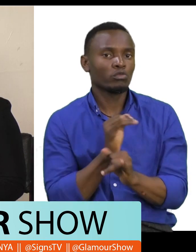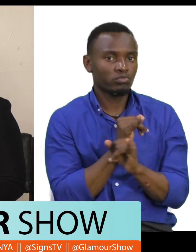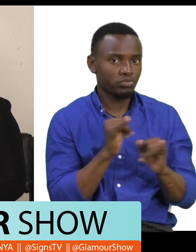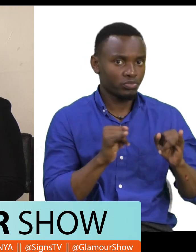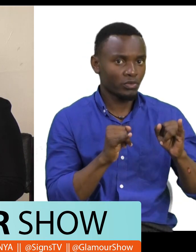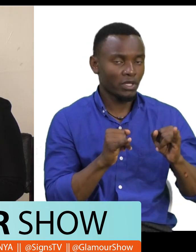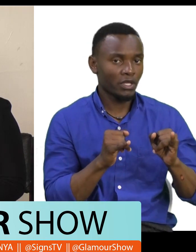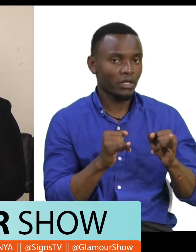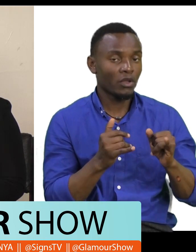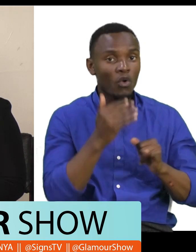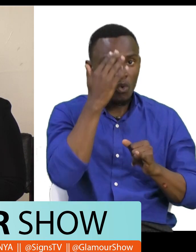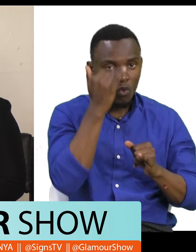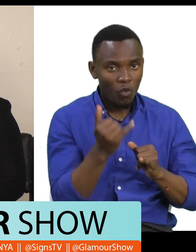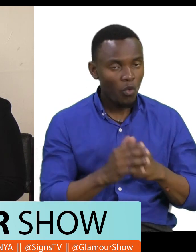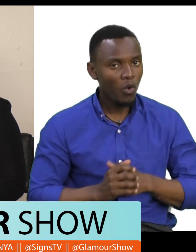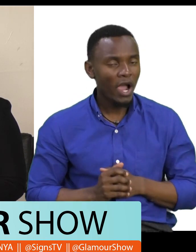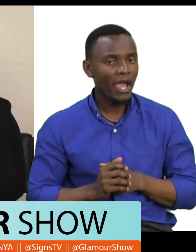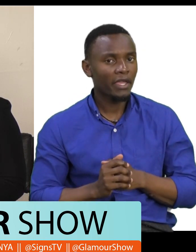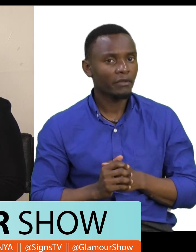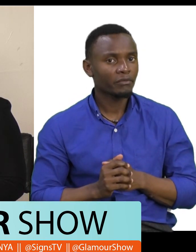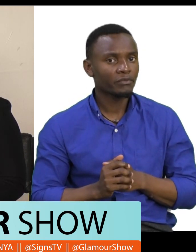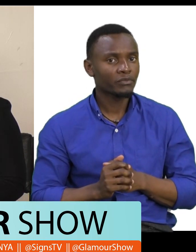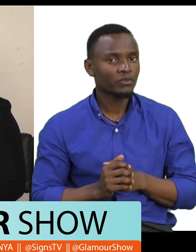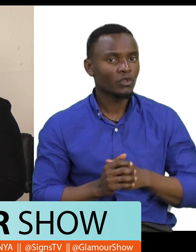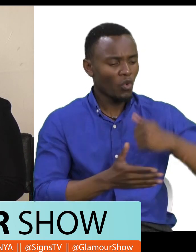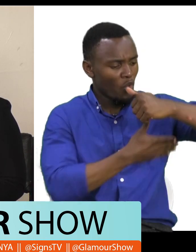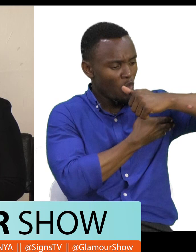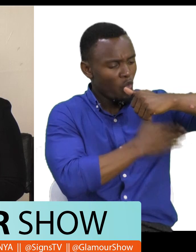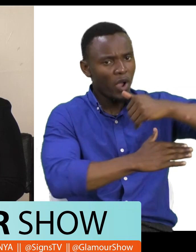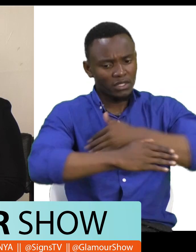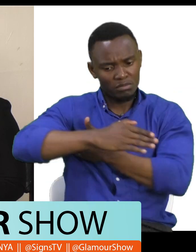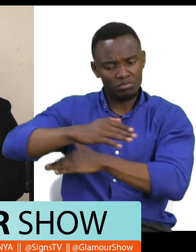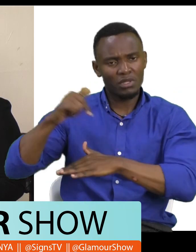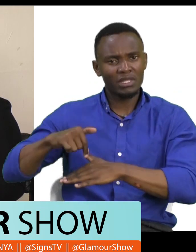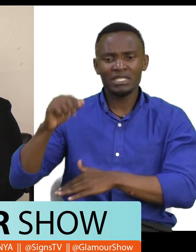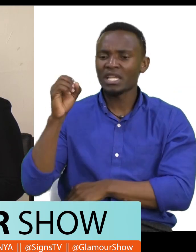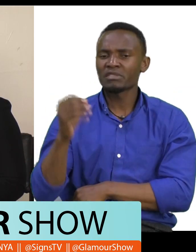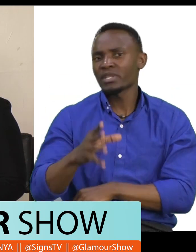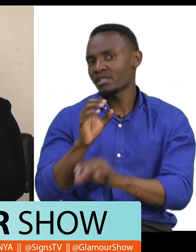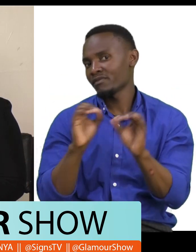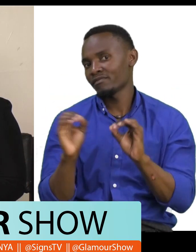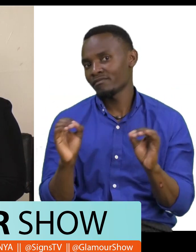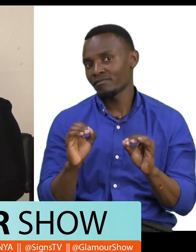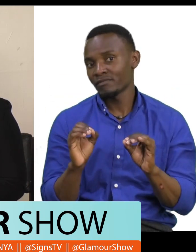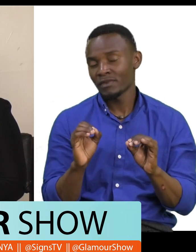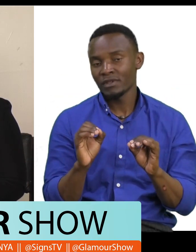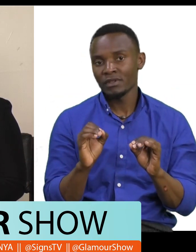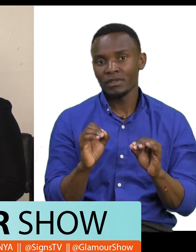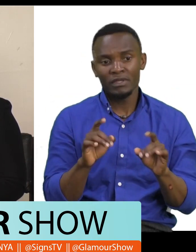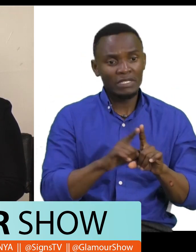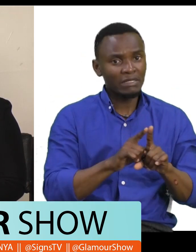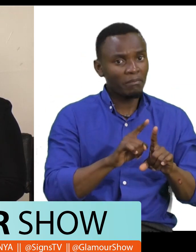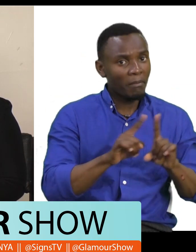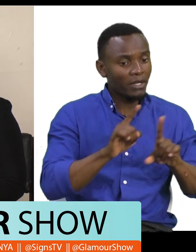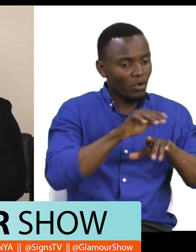removal because waxing is not that expensive method of hair removal compared